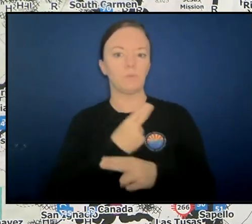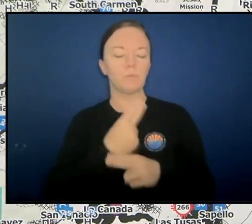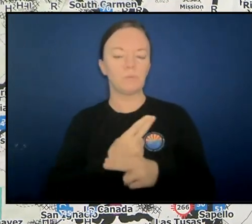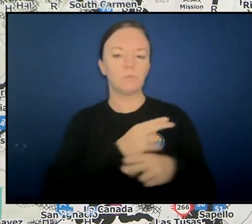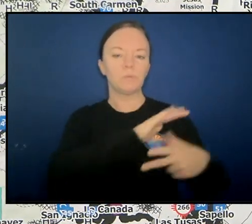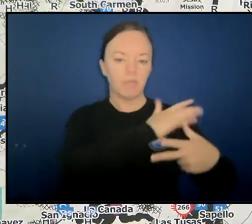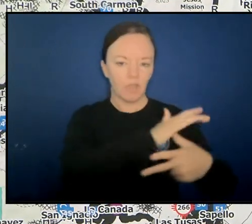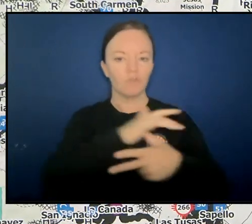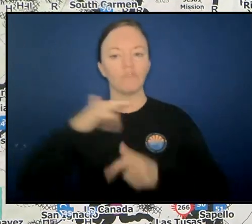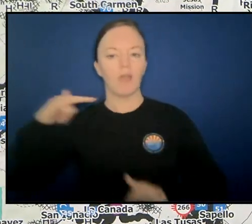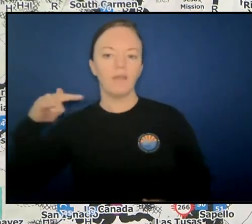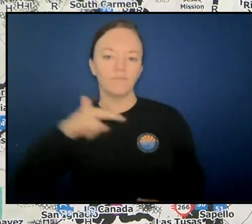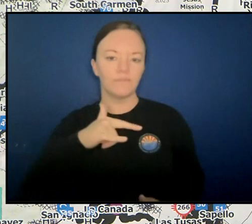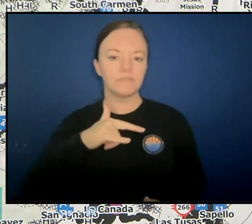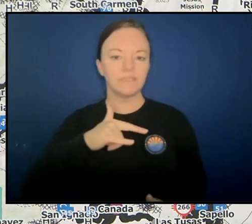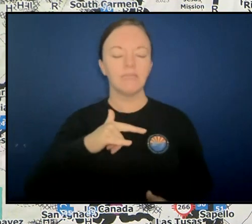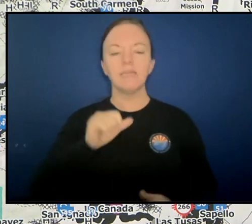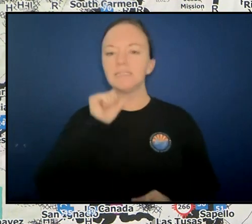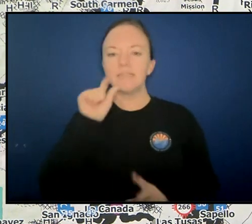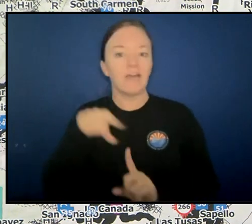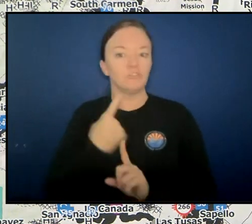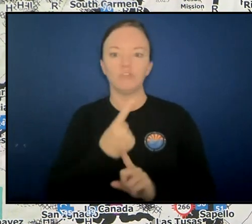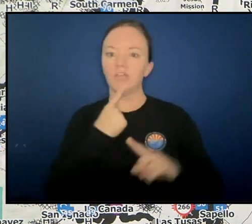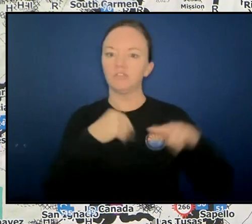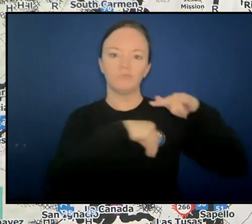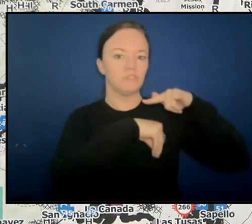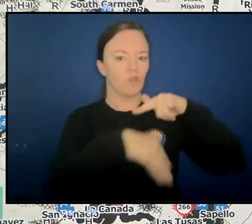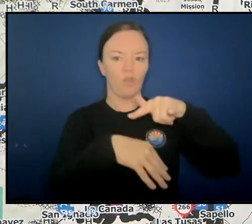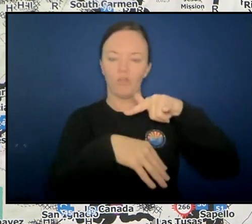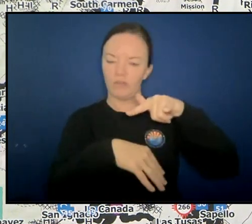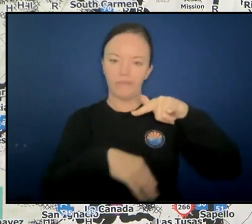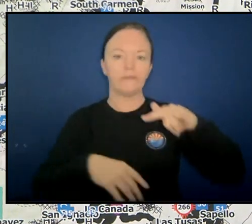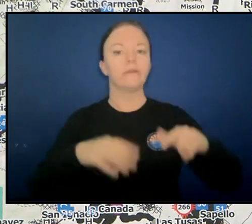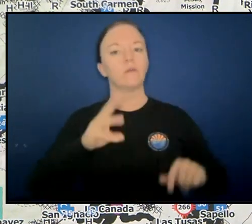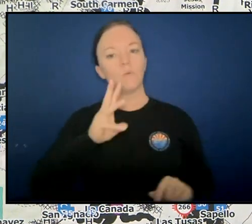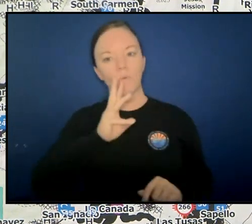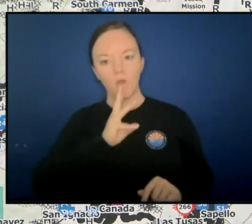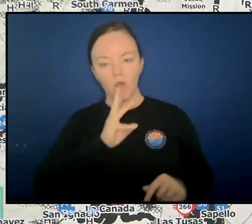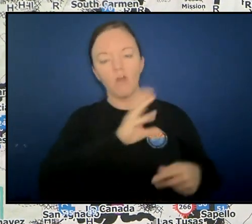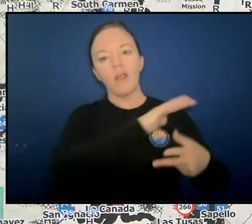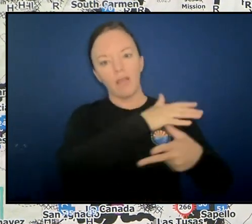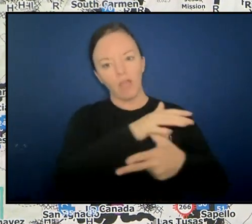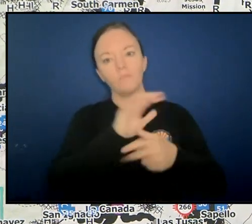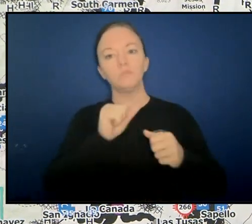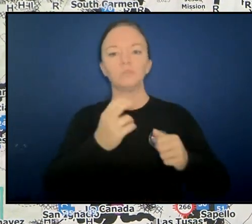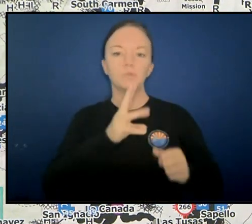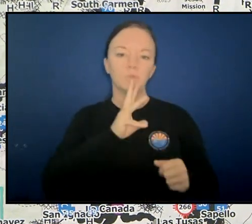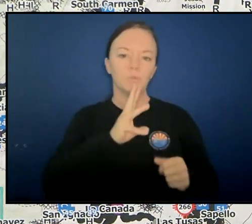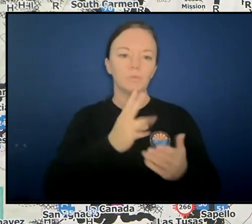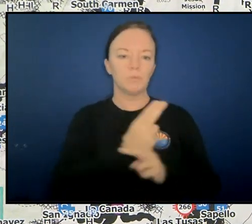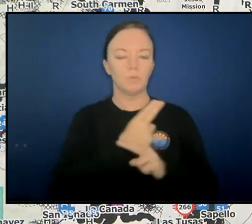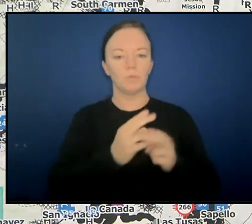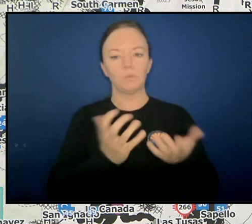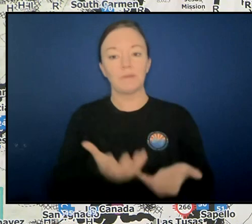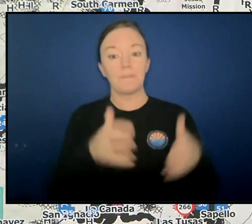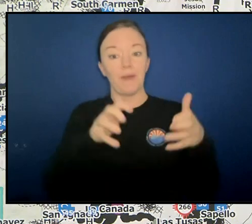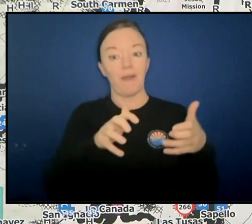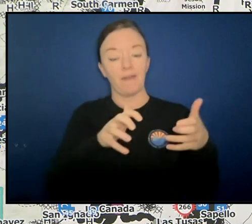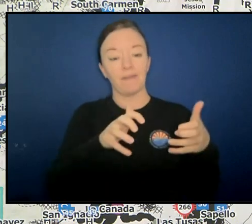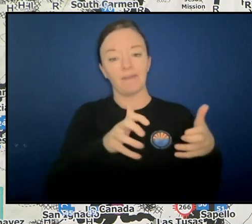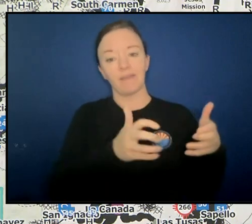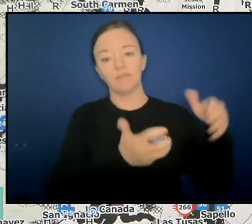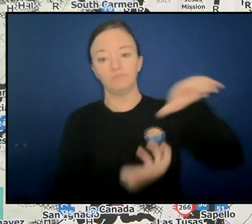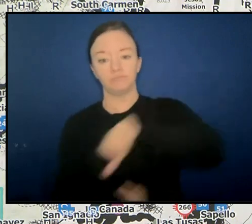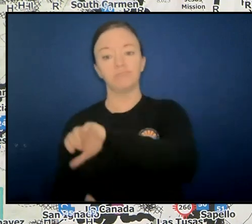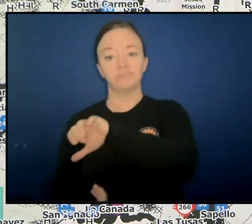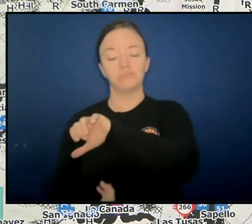for. It doesn't just have to be retardant with the helicopters either. They can support us by using bucket work, so get helicopters up. The Type